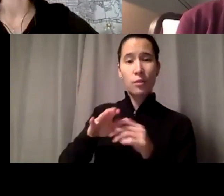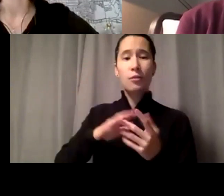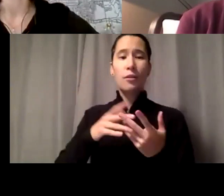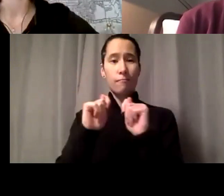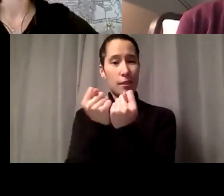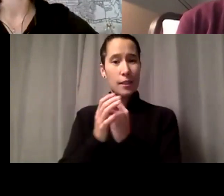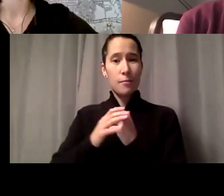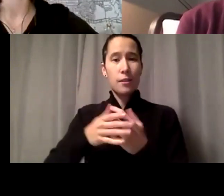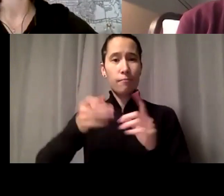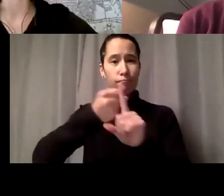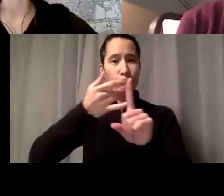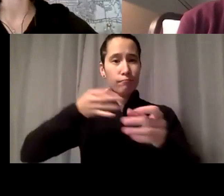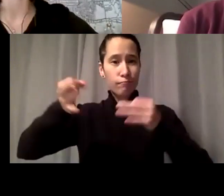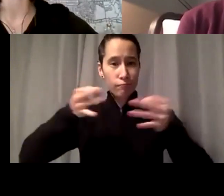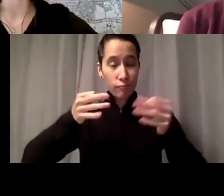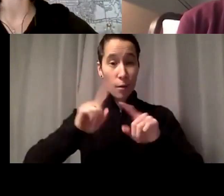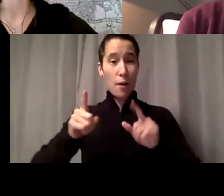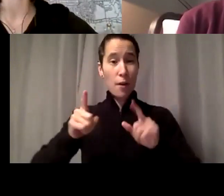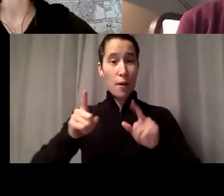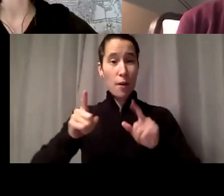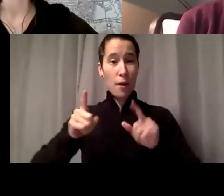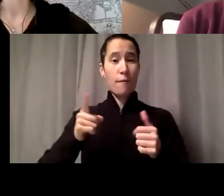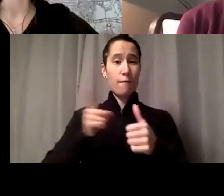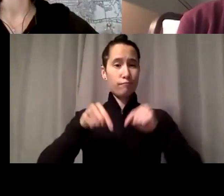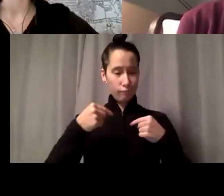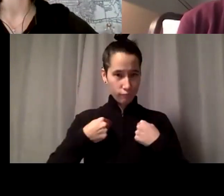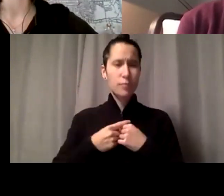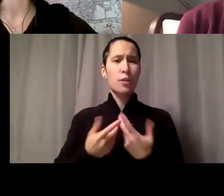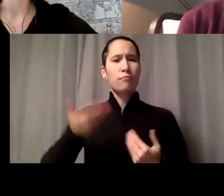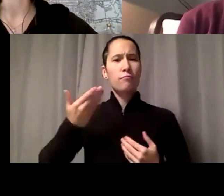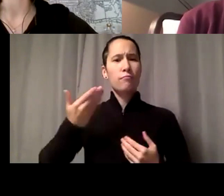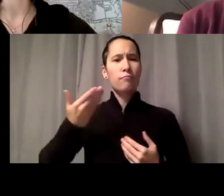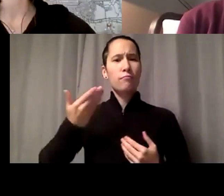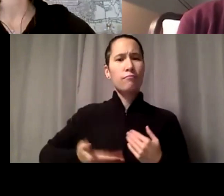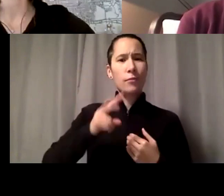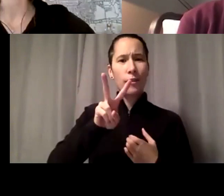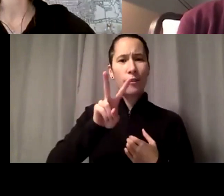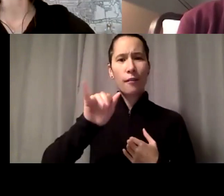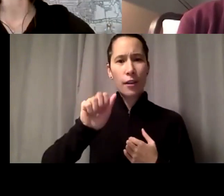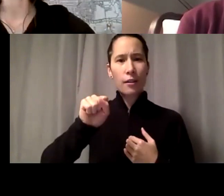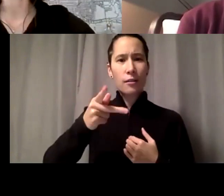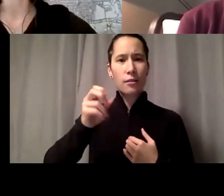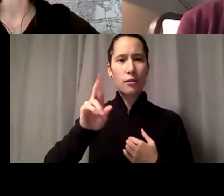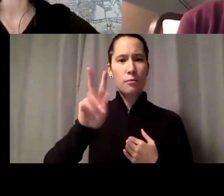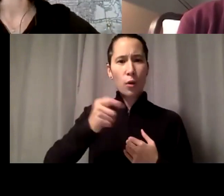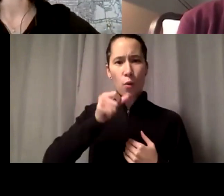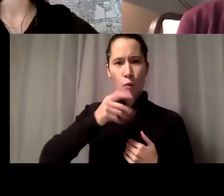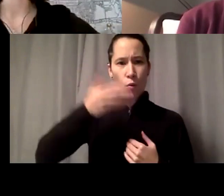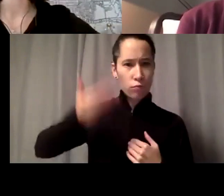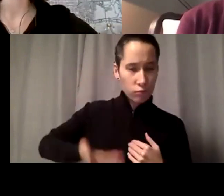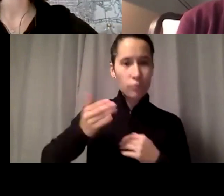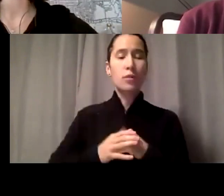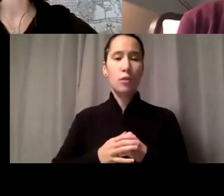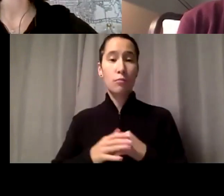of all, what is our role? Who is VIA Sport? So VIA Sport is the nonprofit society with a mission to grow